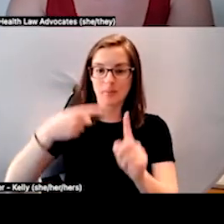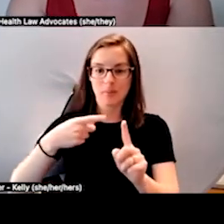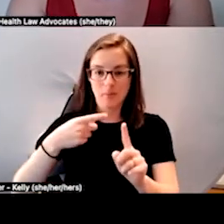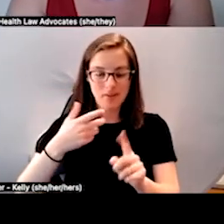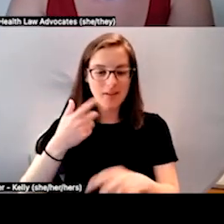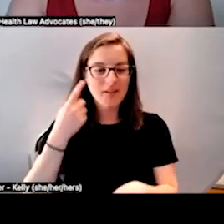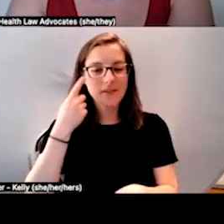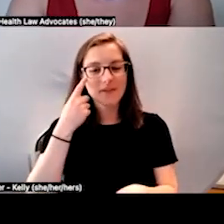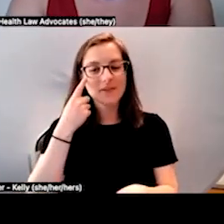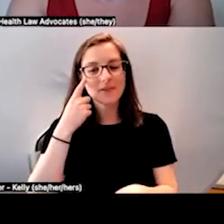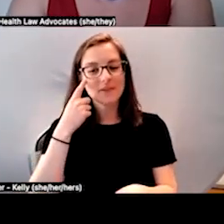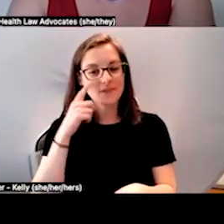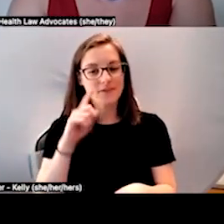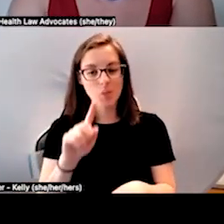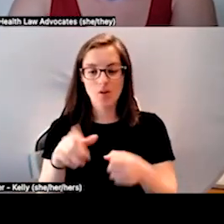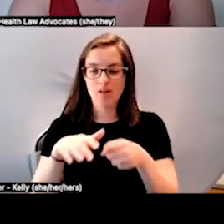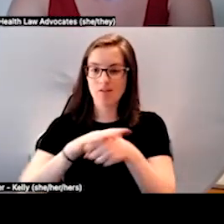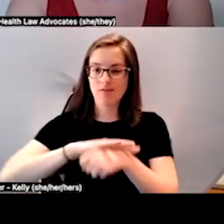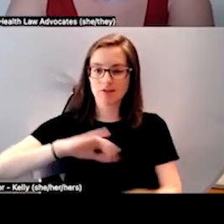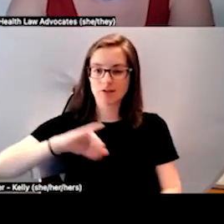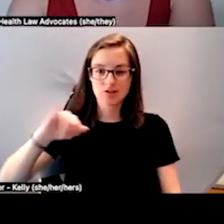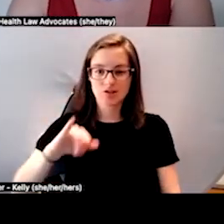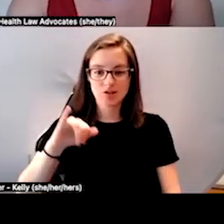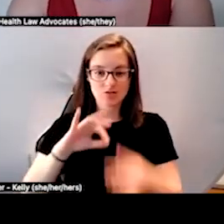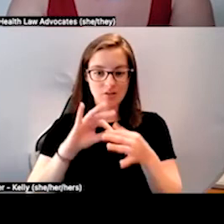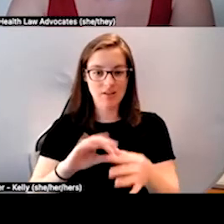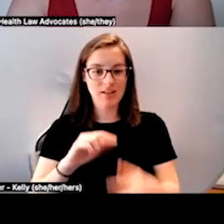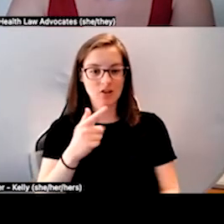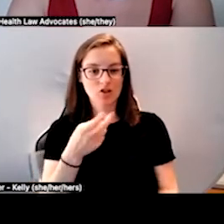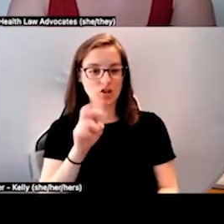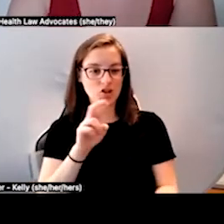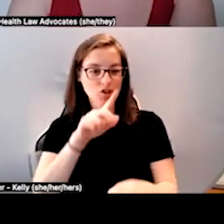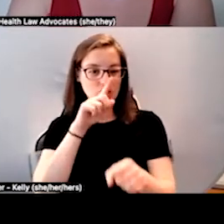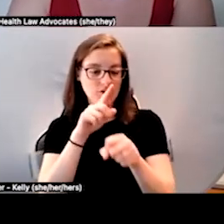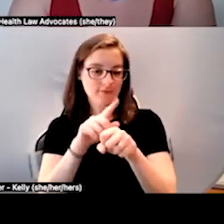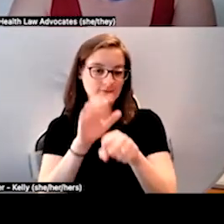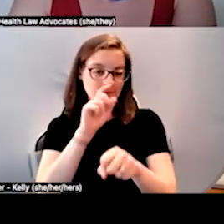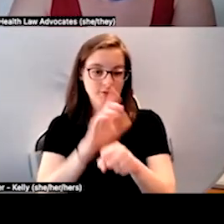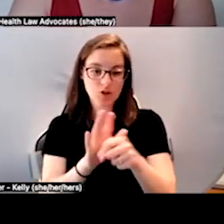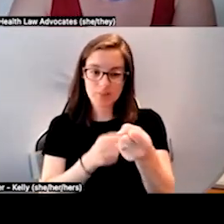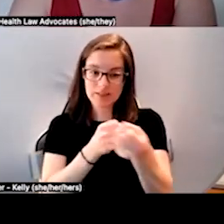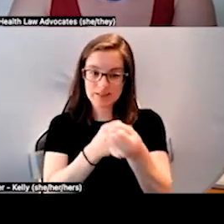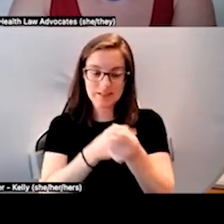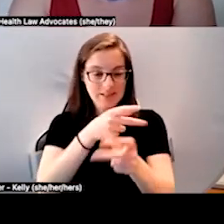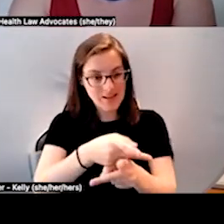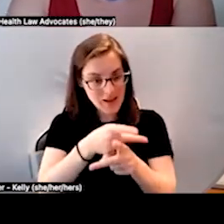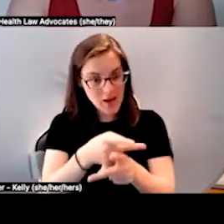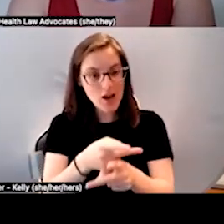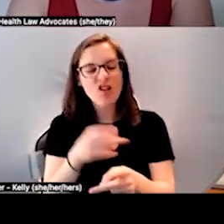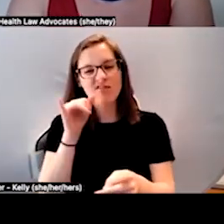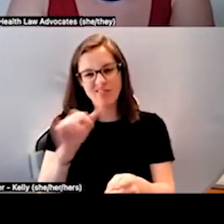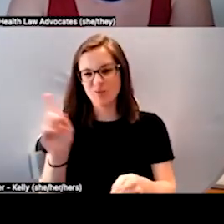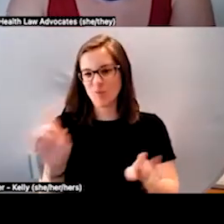related to gender affirming care, I want to make sure it's where we start today. So